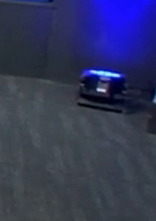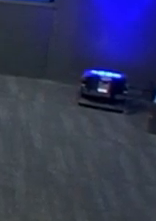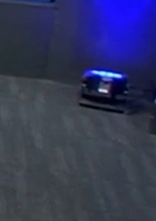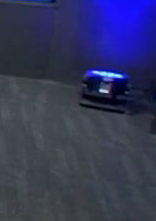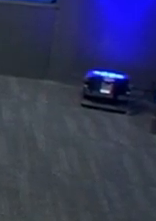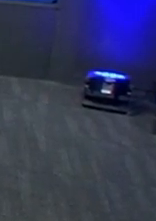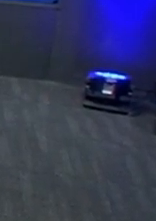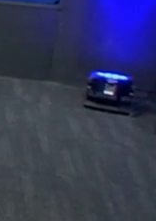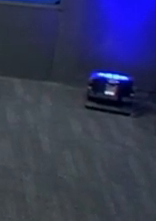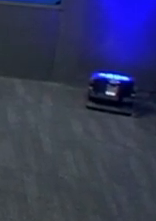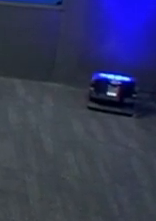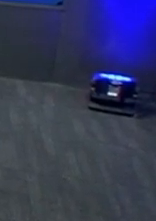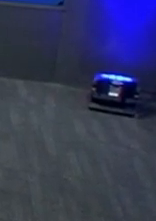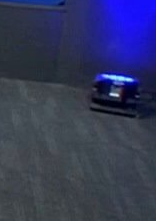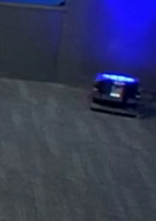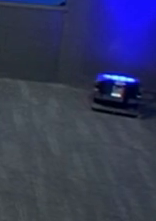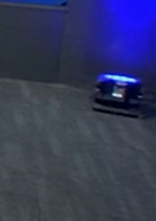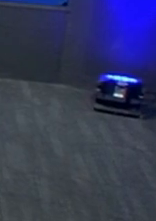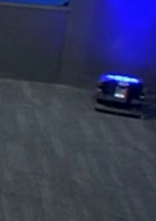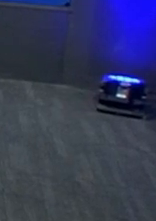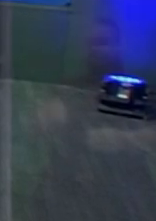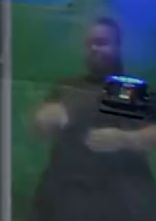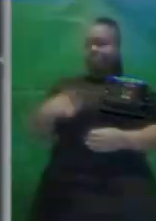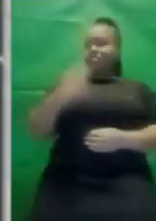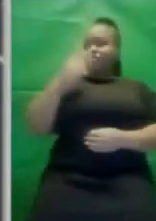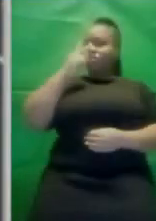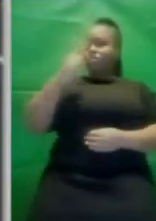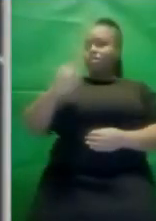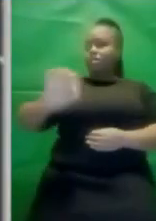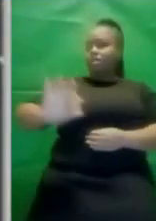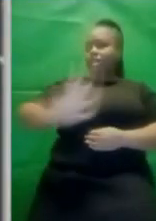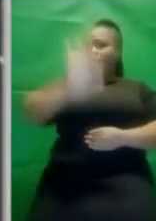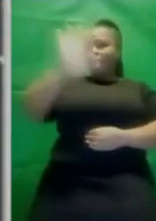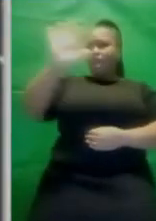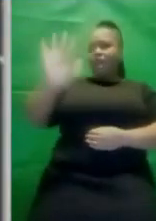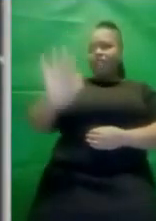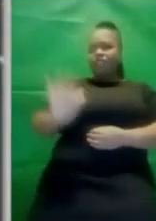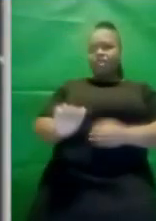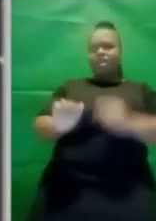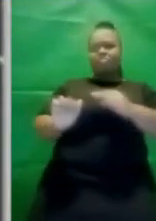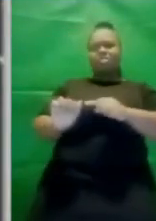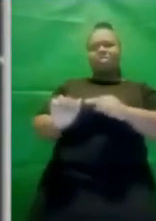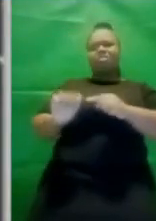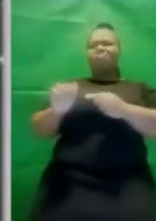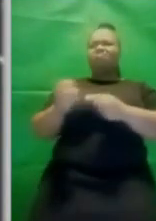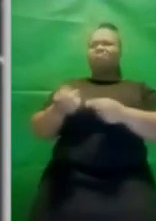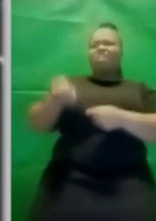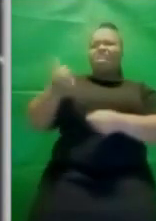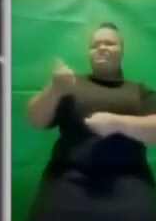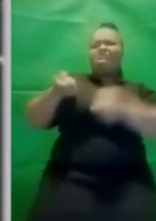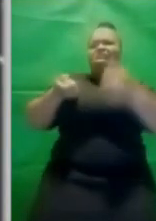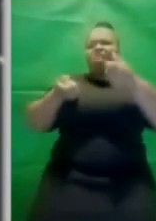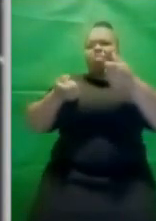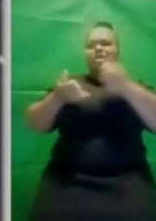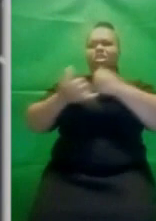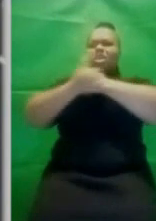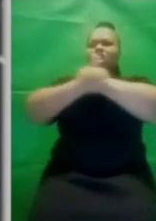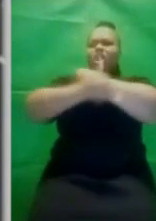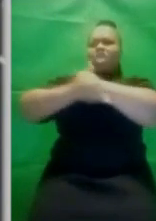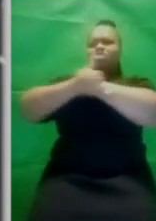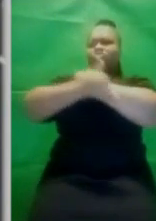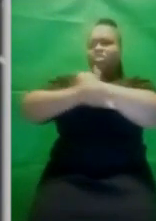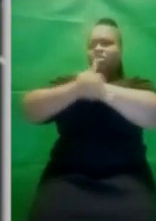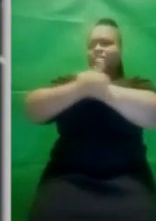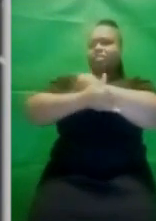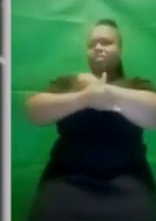Indeed, correct. And if we look across Africa, there are very few countries, even within the diaspora. And so South